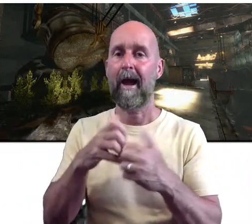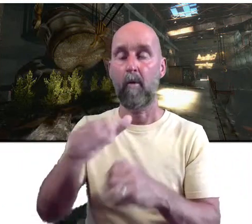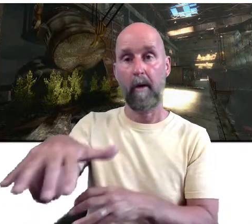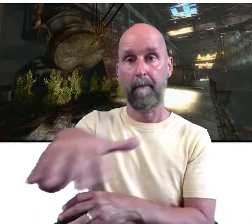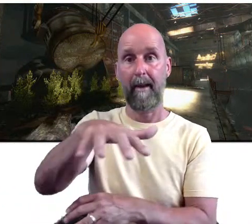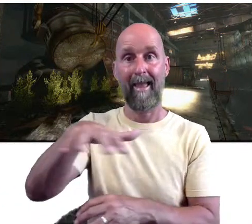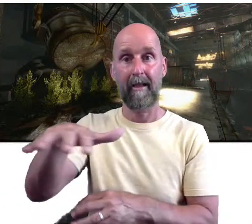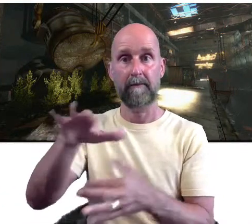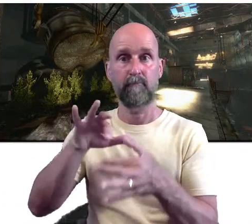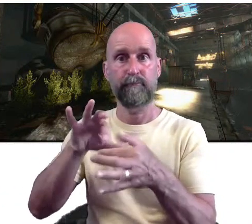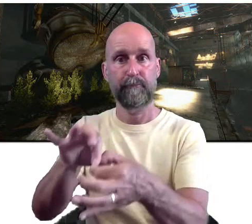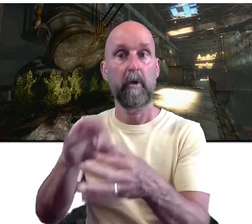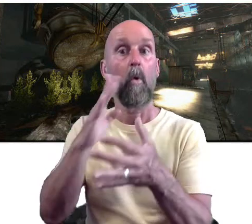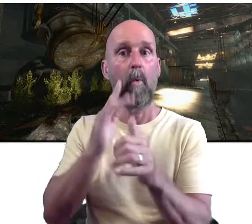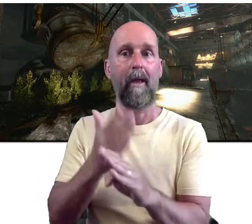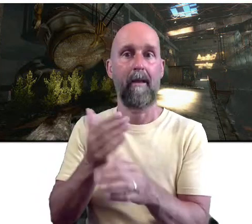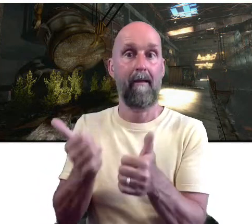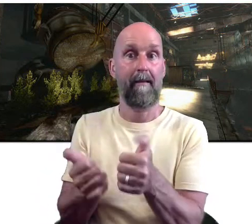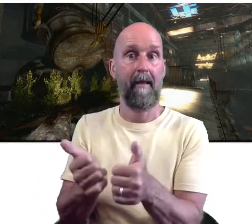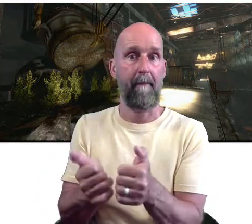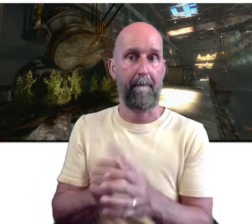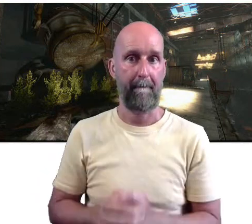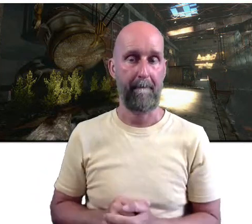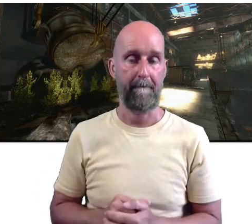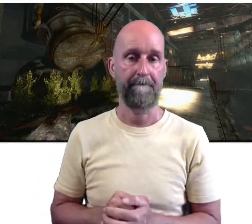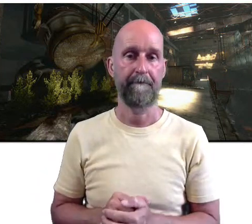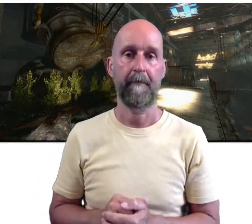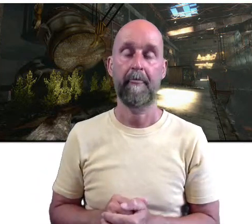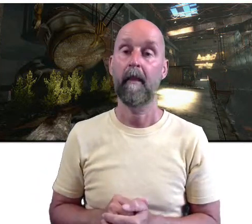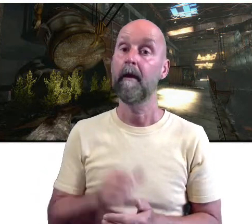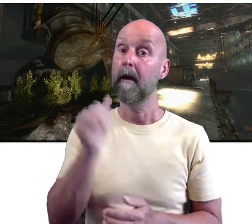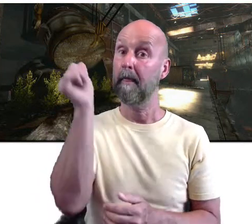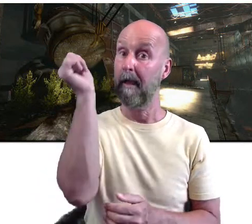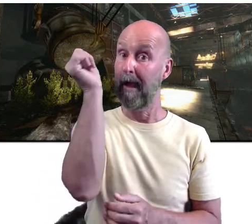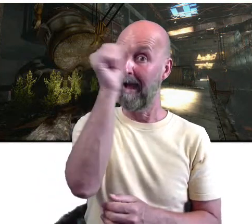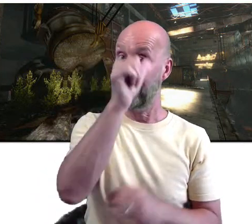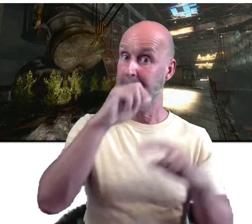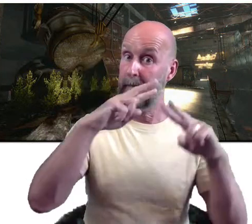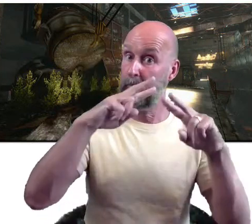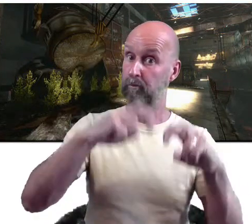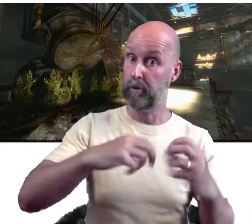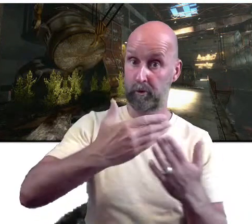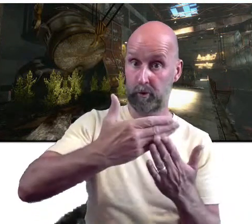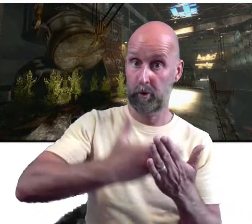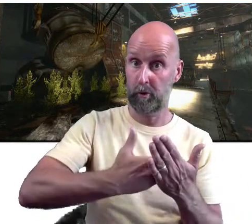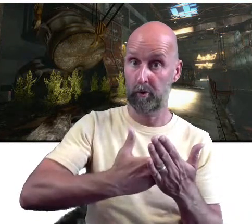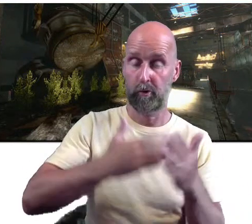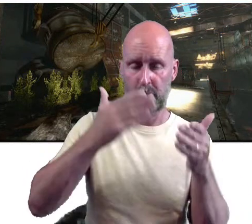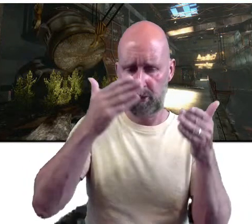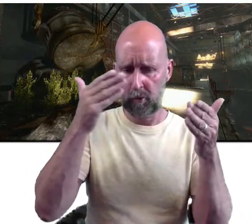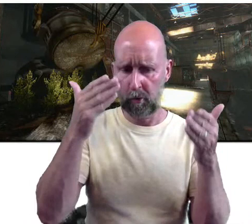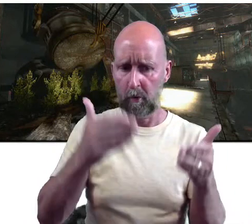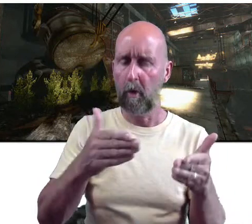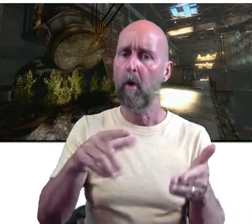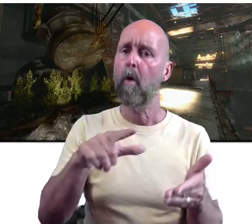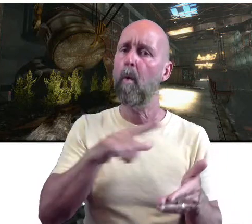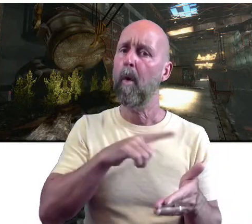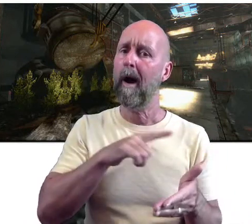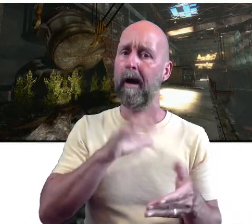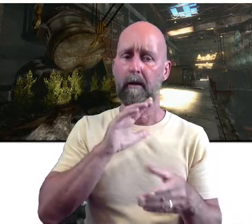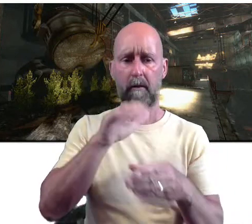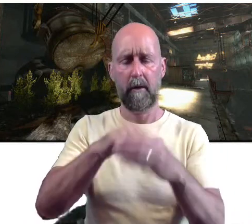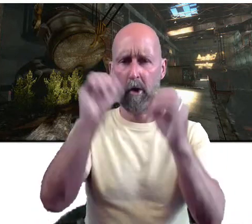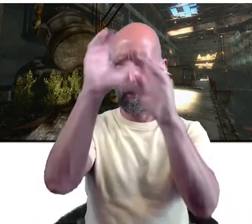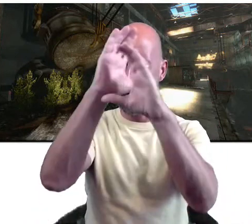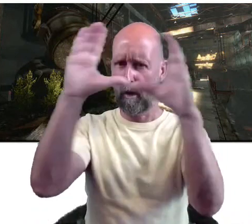games. And the academic outputs of this work focus a lot on sort of how we understand place as a concept and what